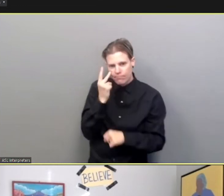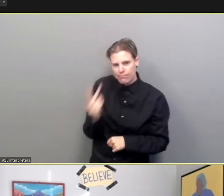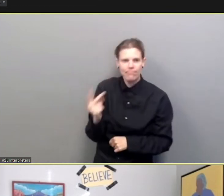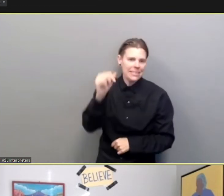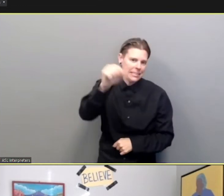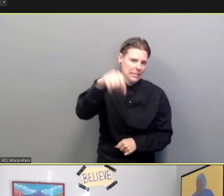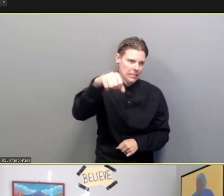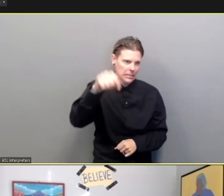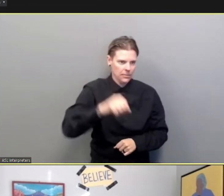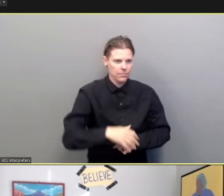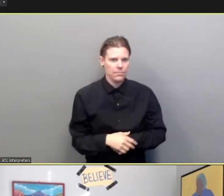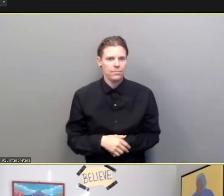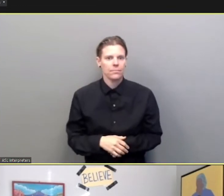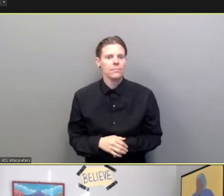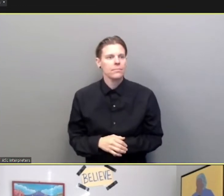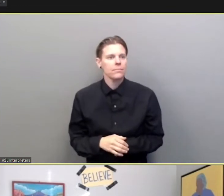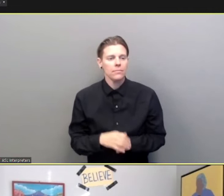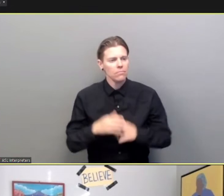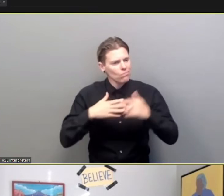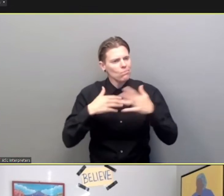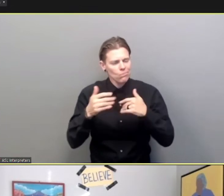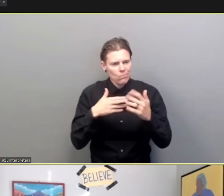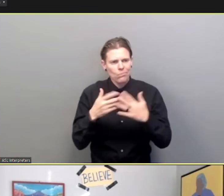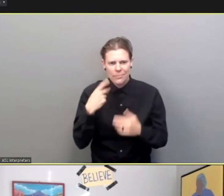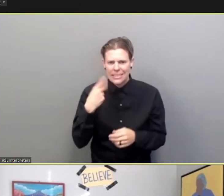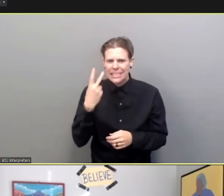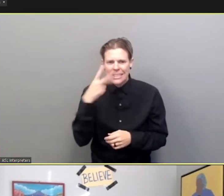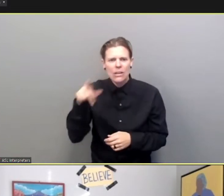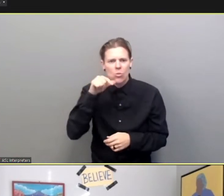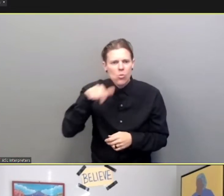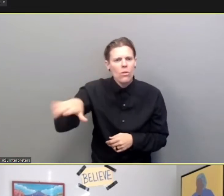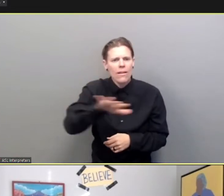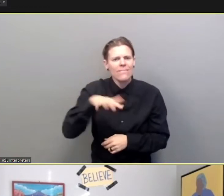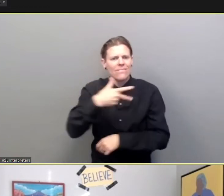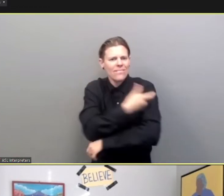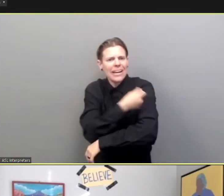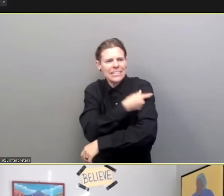or cases among over time among people that are vaccinated,